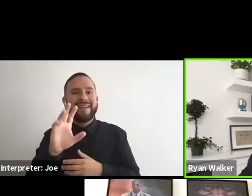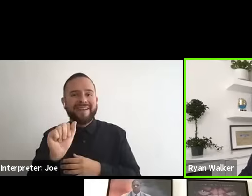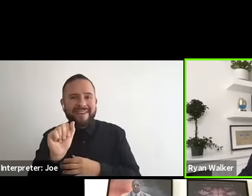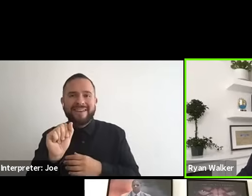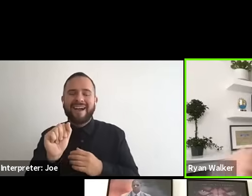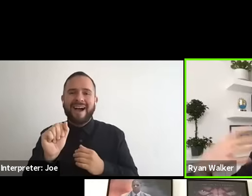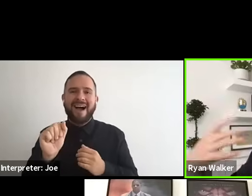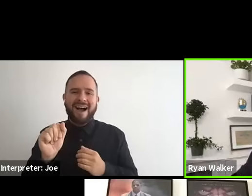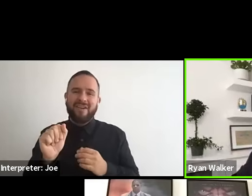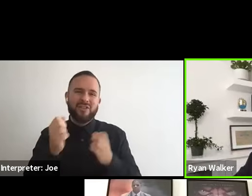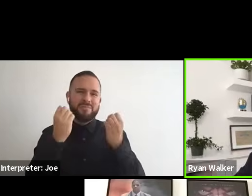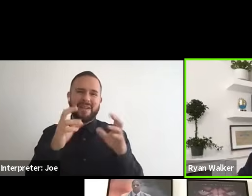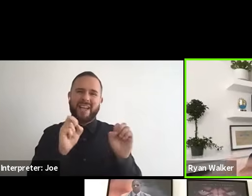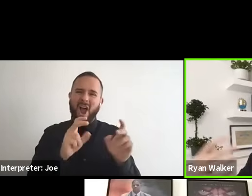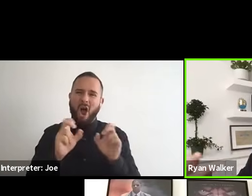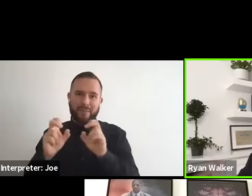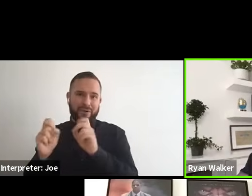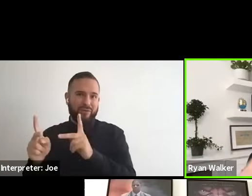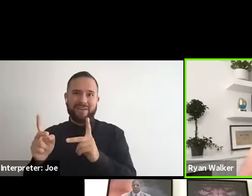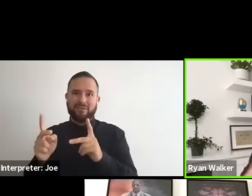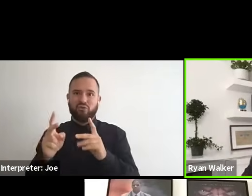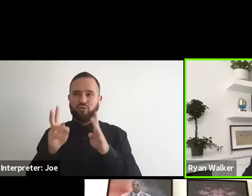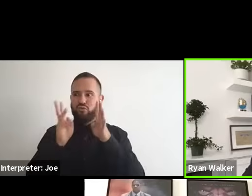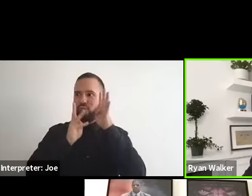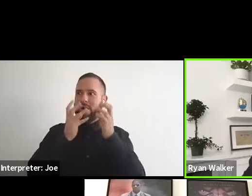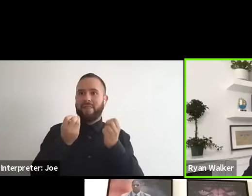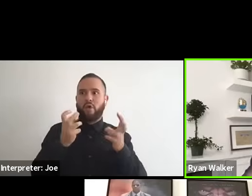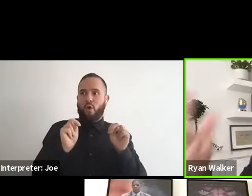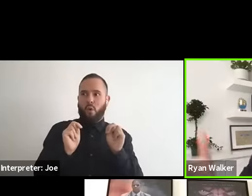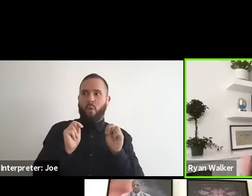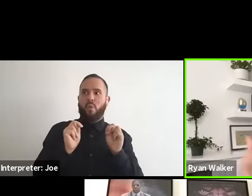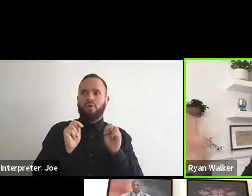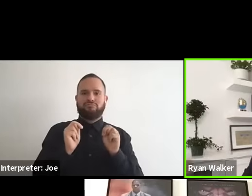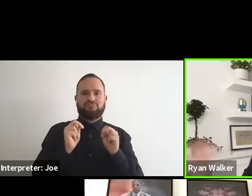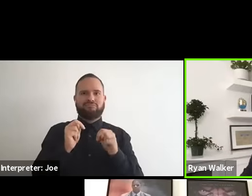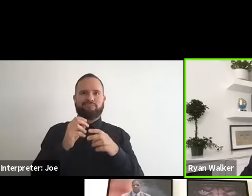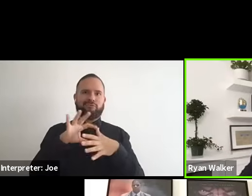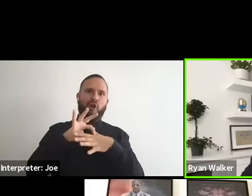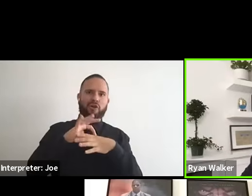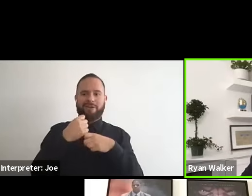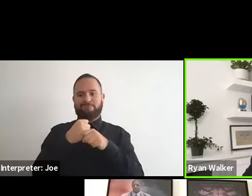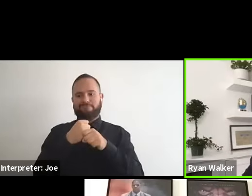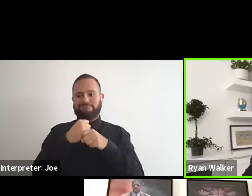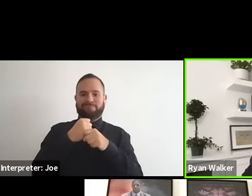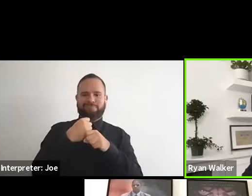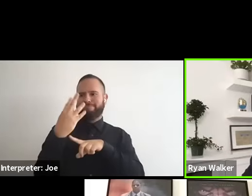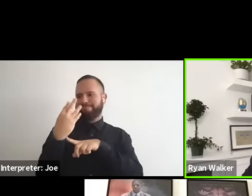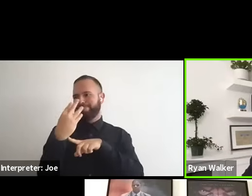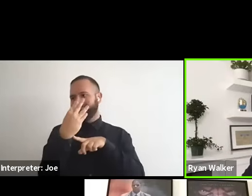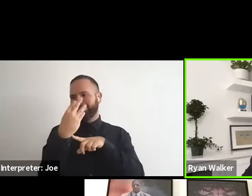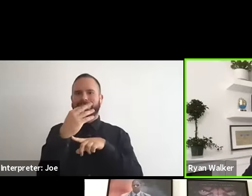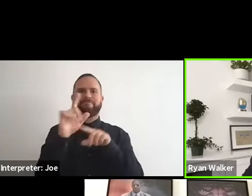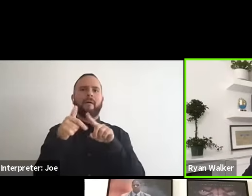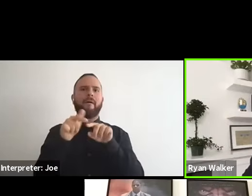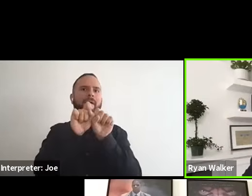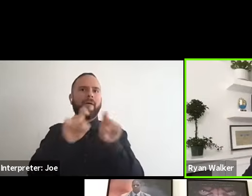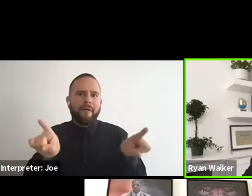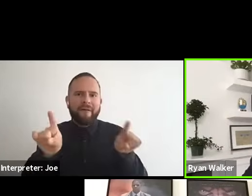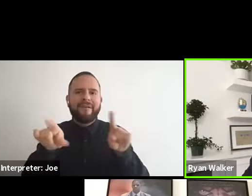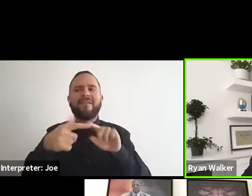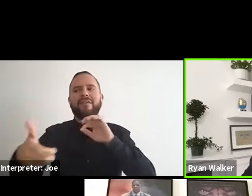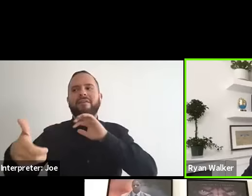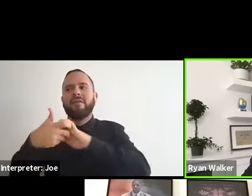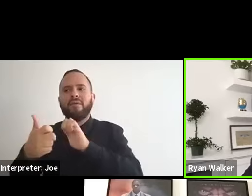their own content, distribute it, find that team, then work with you and the team as a whole to really make some waves with